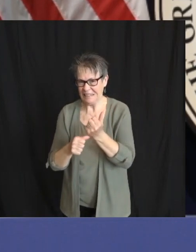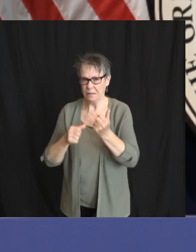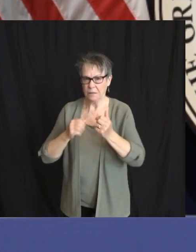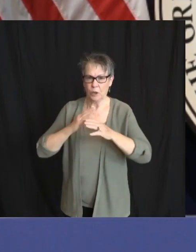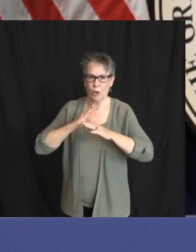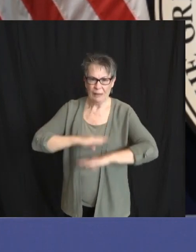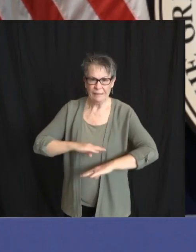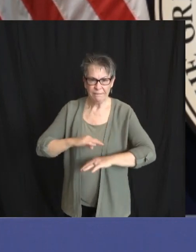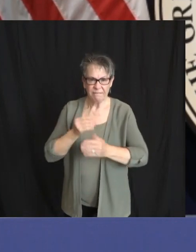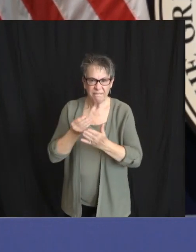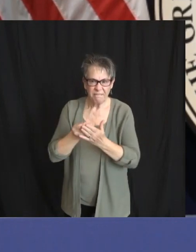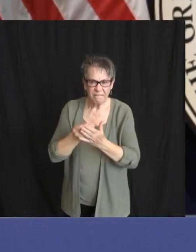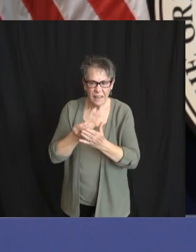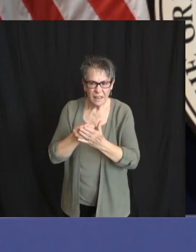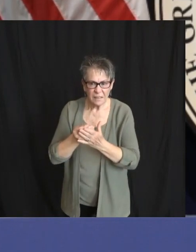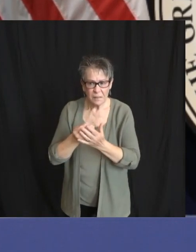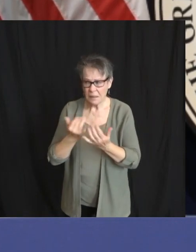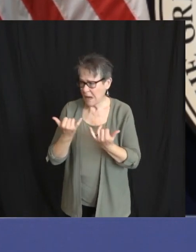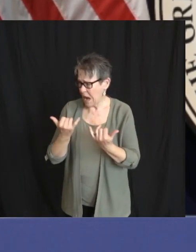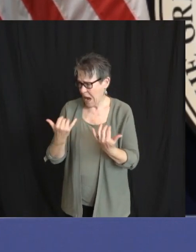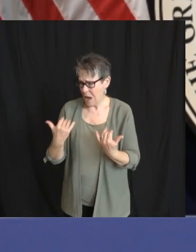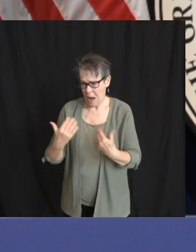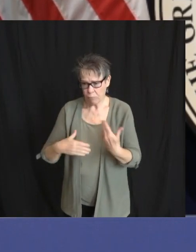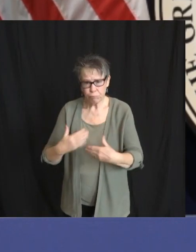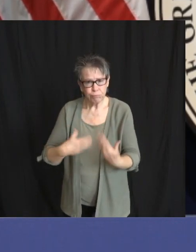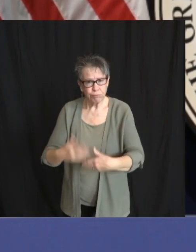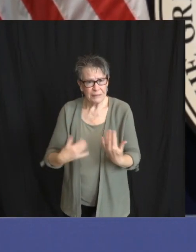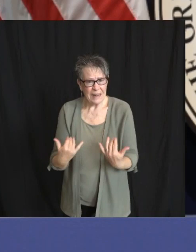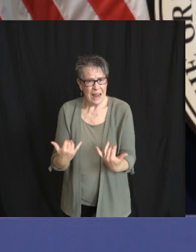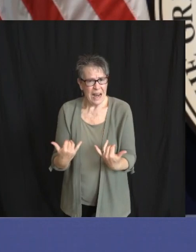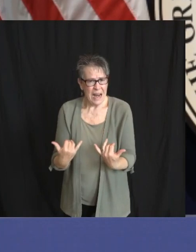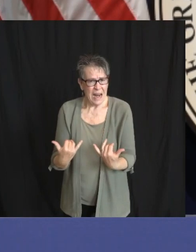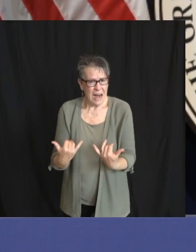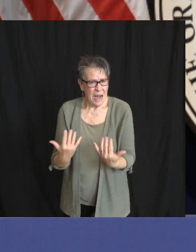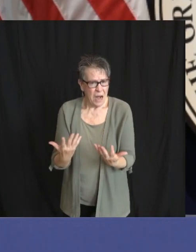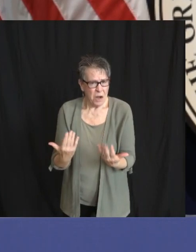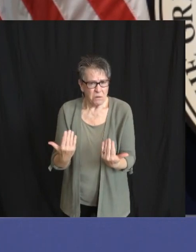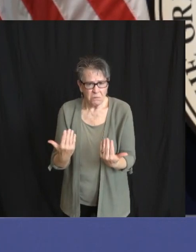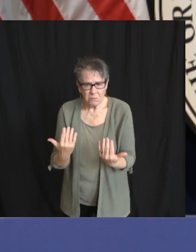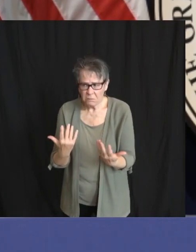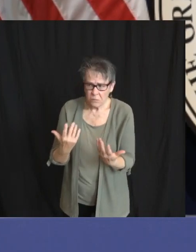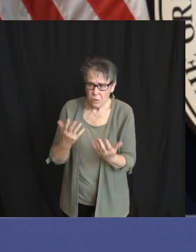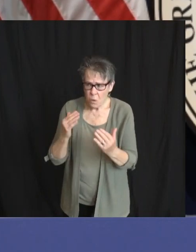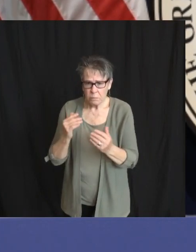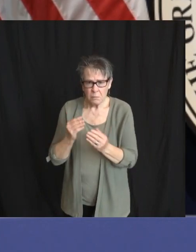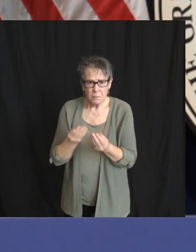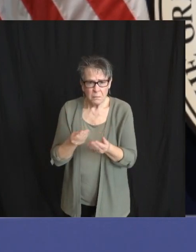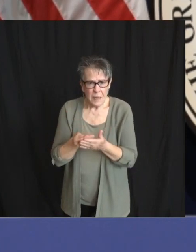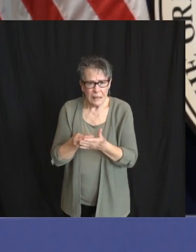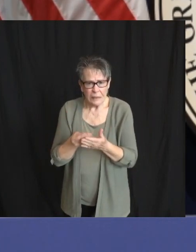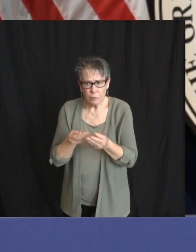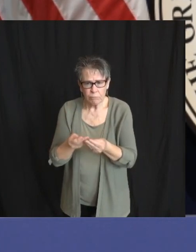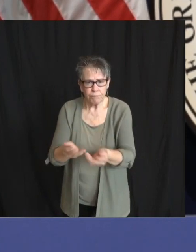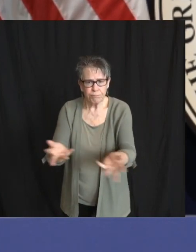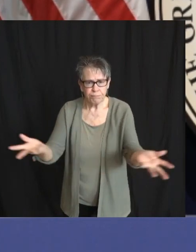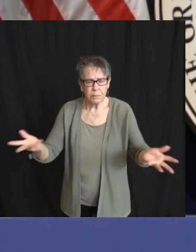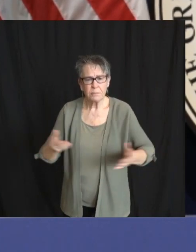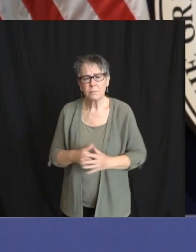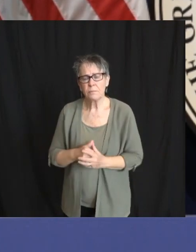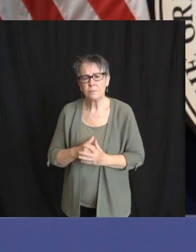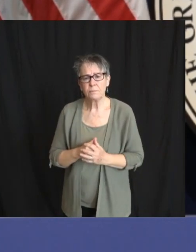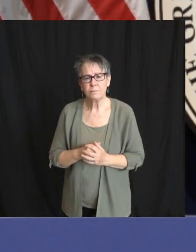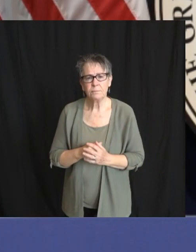beaches on their own as they've had the ability to, but obviously with the commissioner and governor, you're reviewing options for the